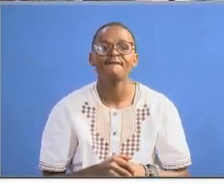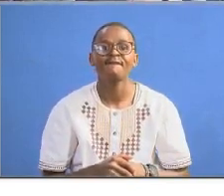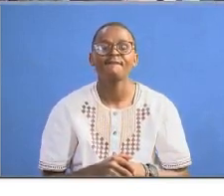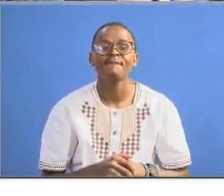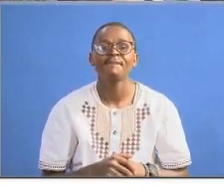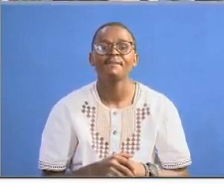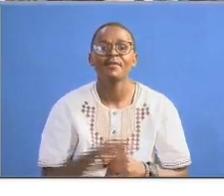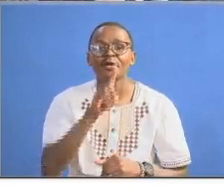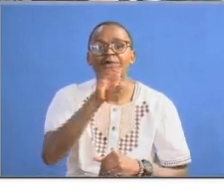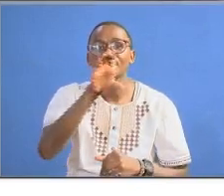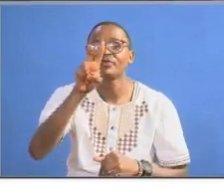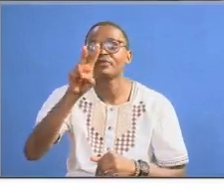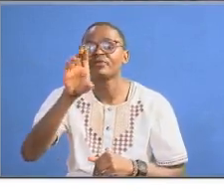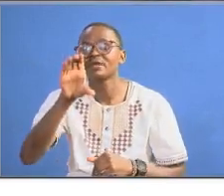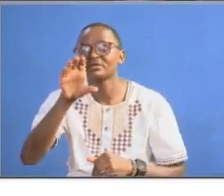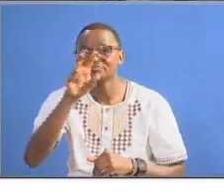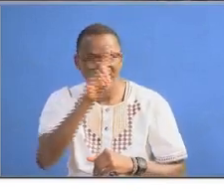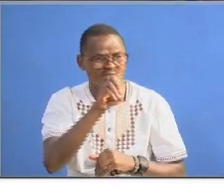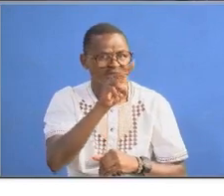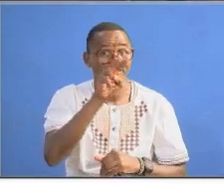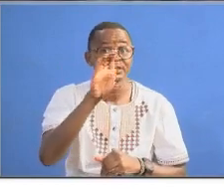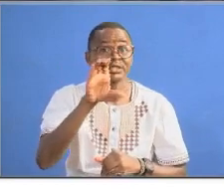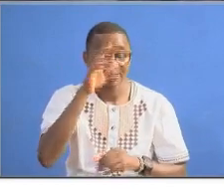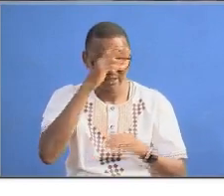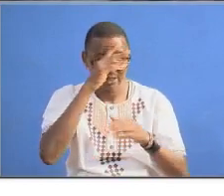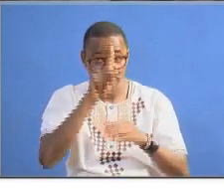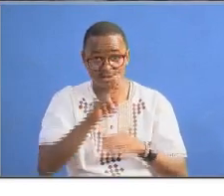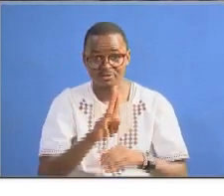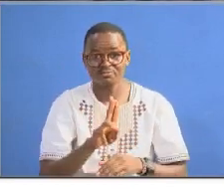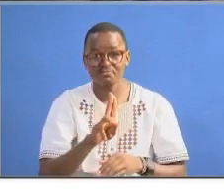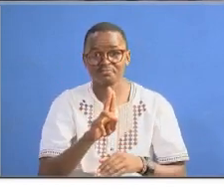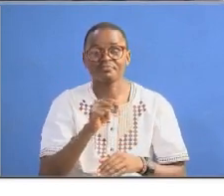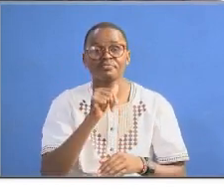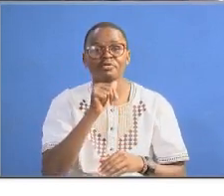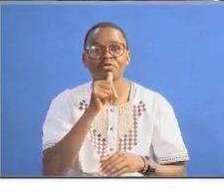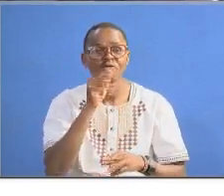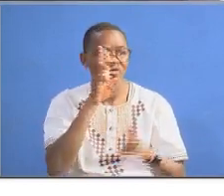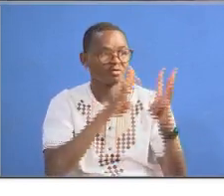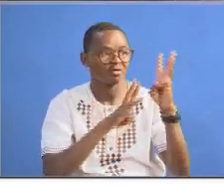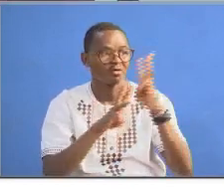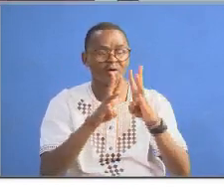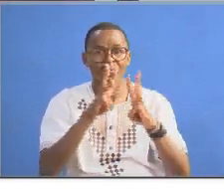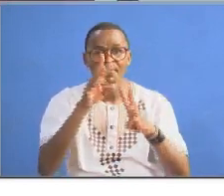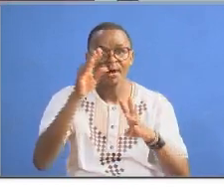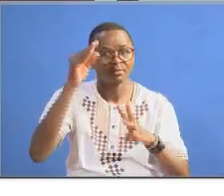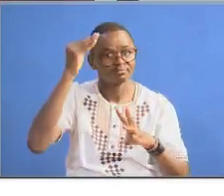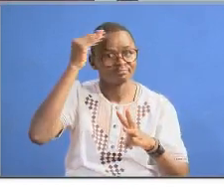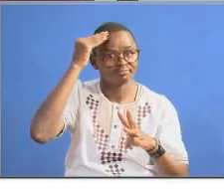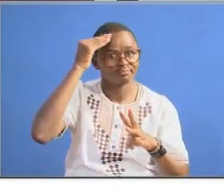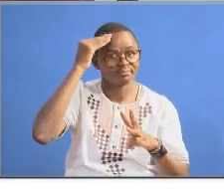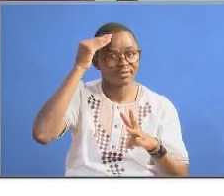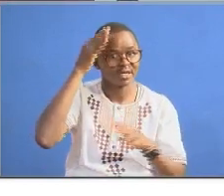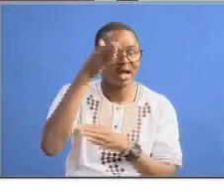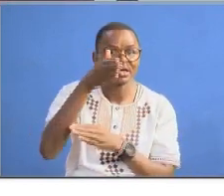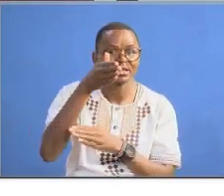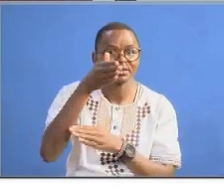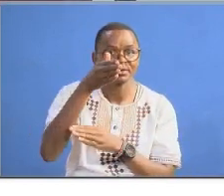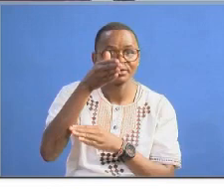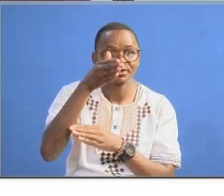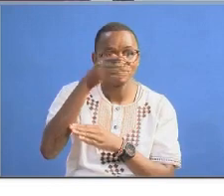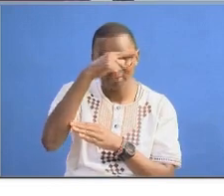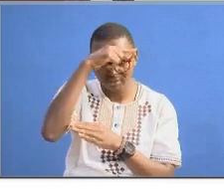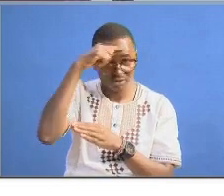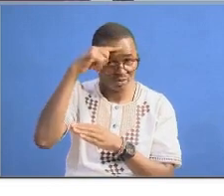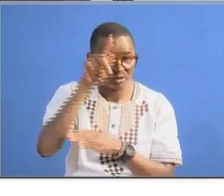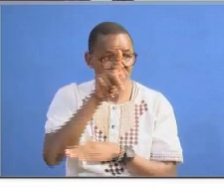According to the DVC academic Professor John Okumu, Kenyatta University is not worried about the Education Cabinet Secretary's directive because